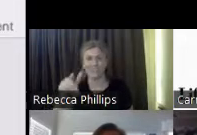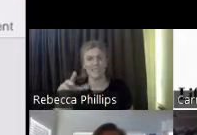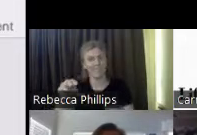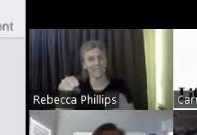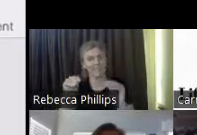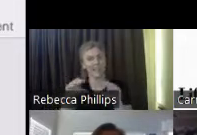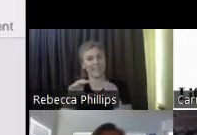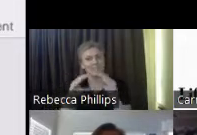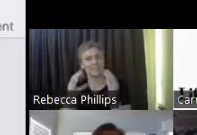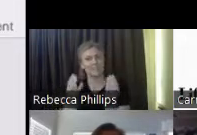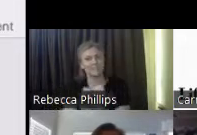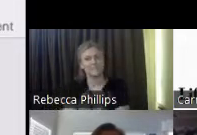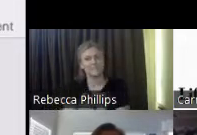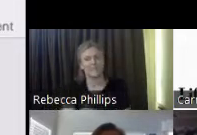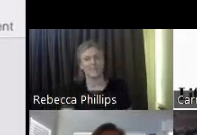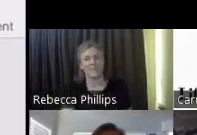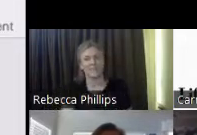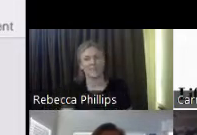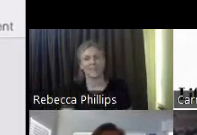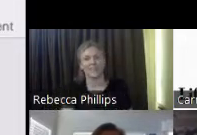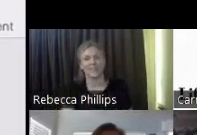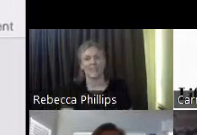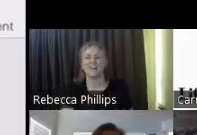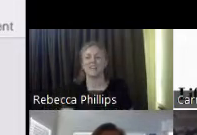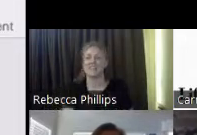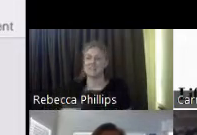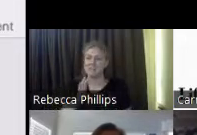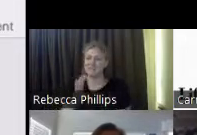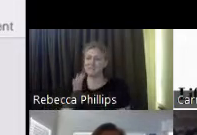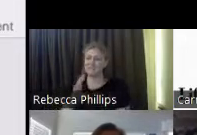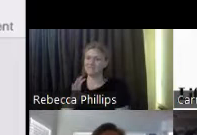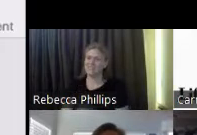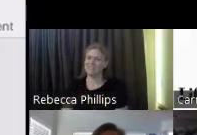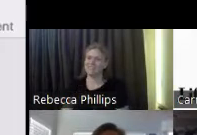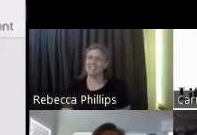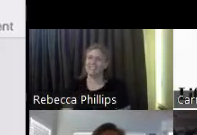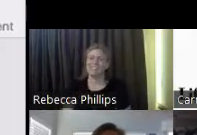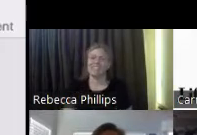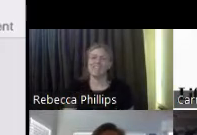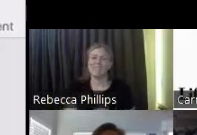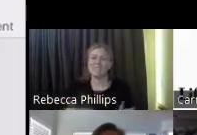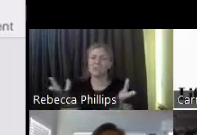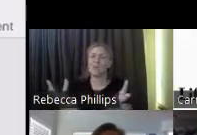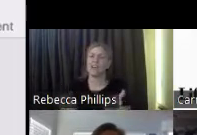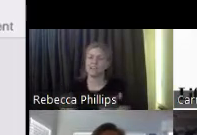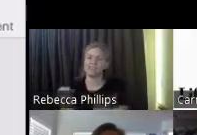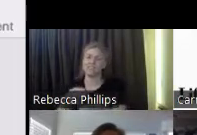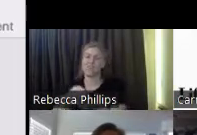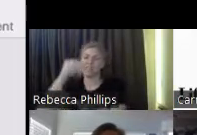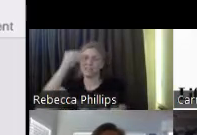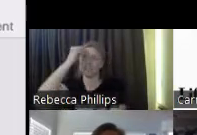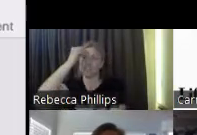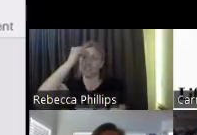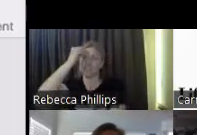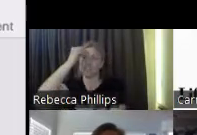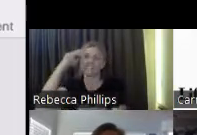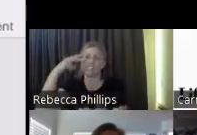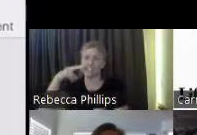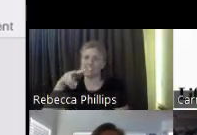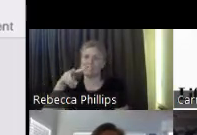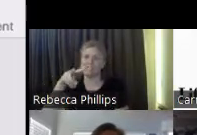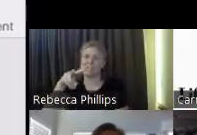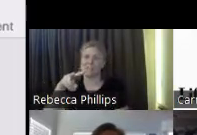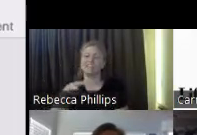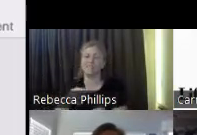that you're taking the class? Yes, she does. Okay, cool. Yeah. Yeah. I bet she'll want to learn. Once